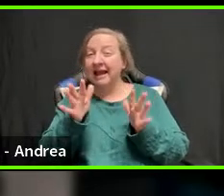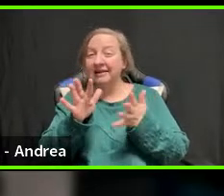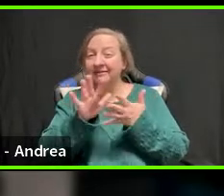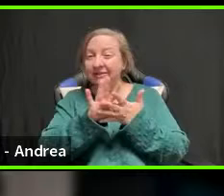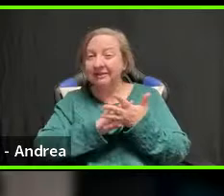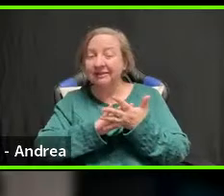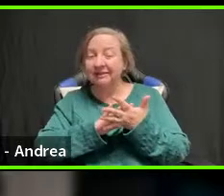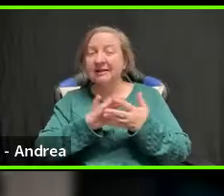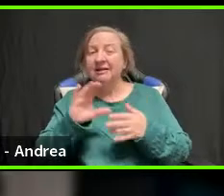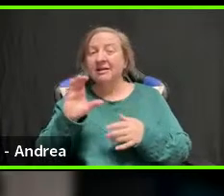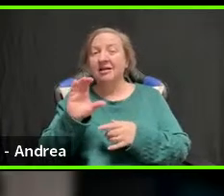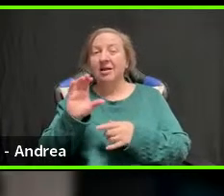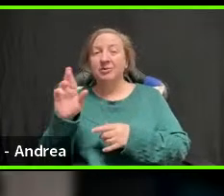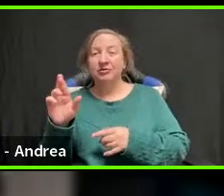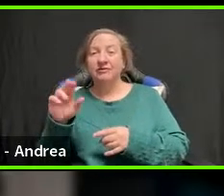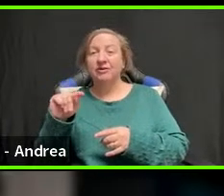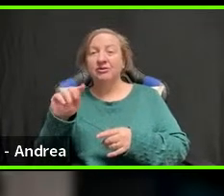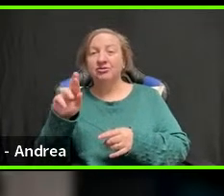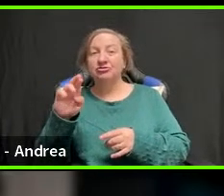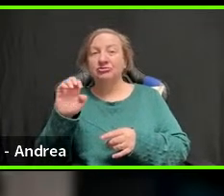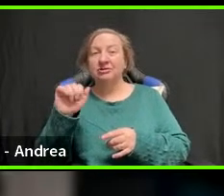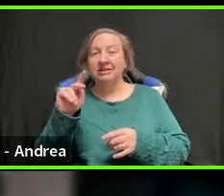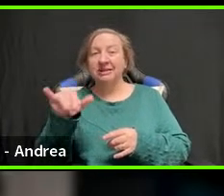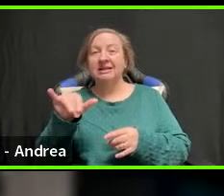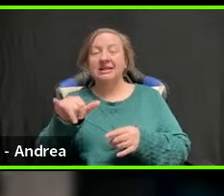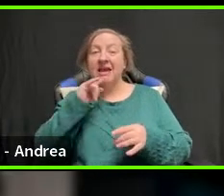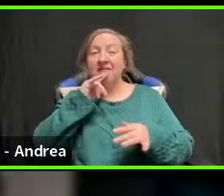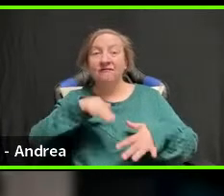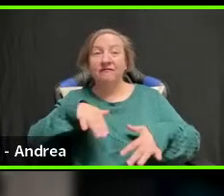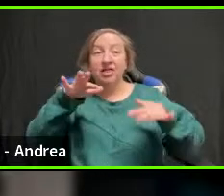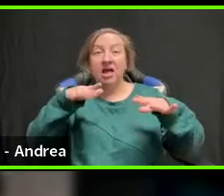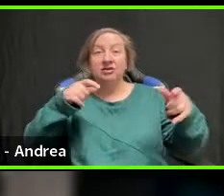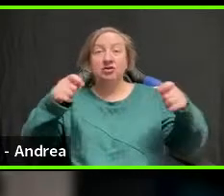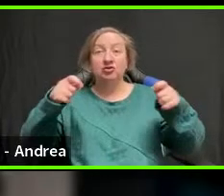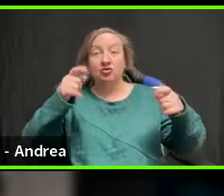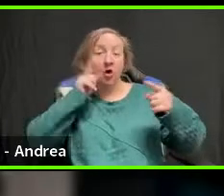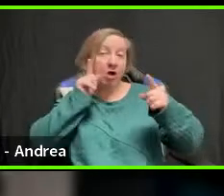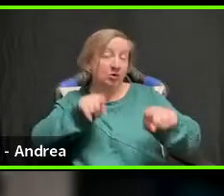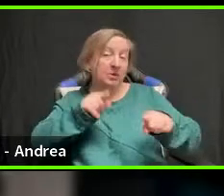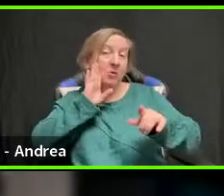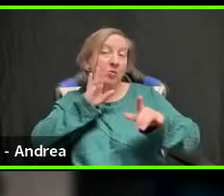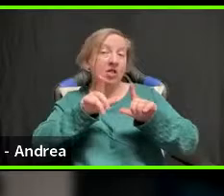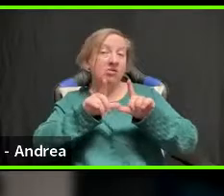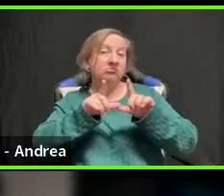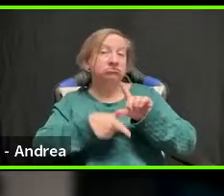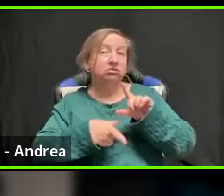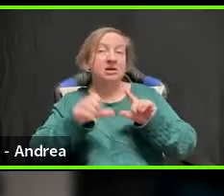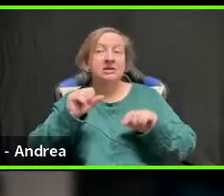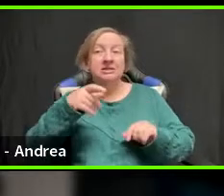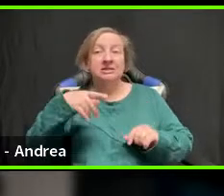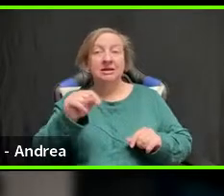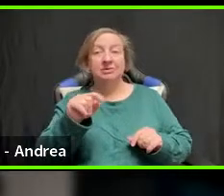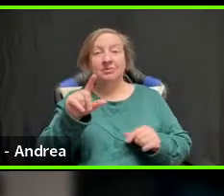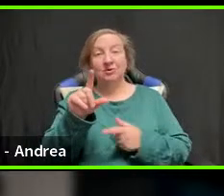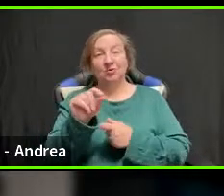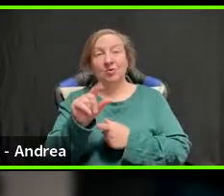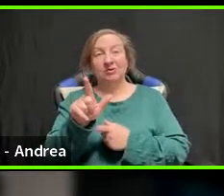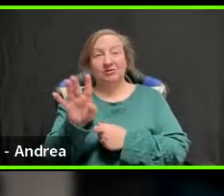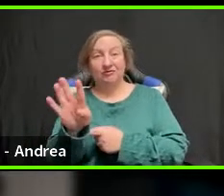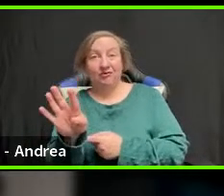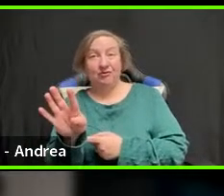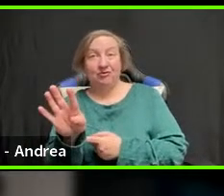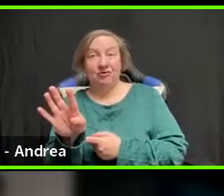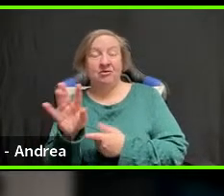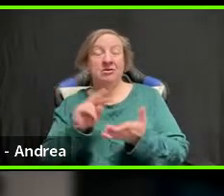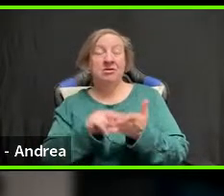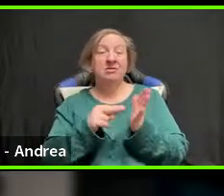River Treaty. The flood control agreement for that expires in September of 2024. So we're already having to